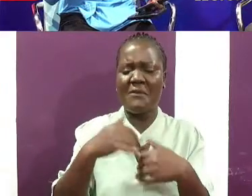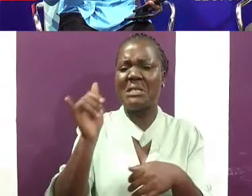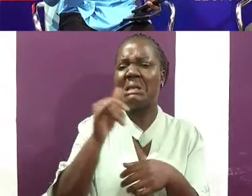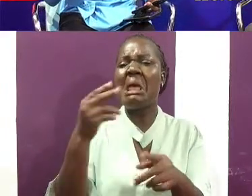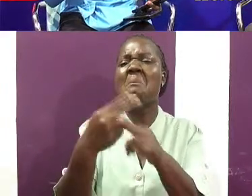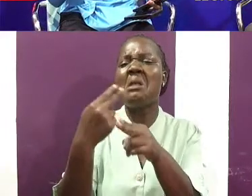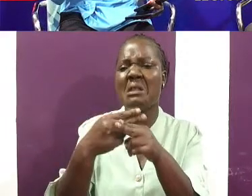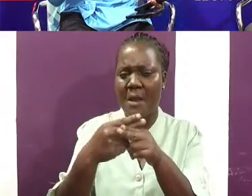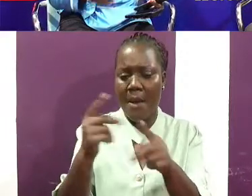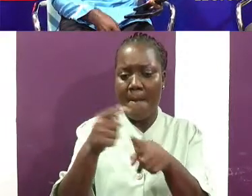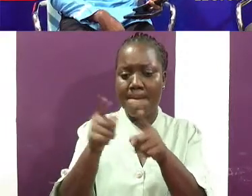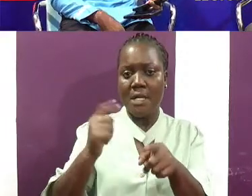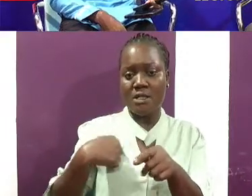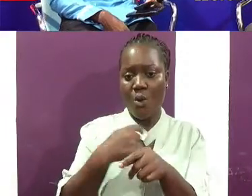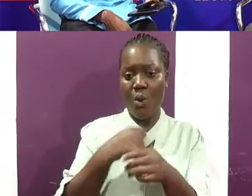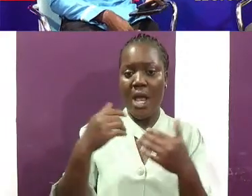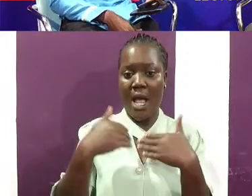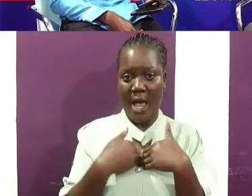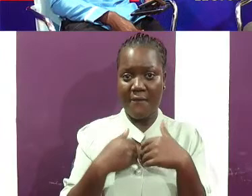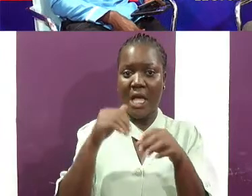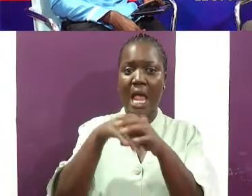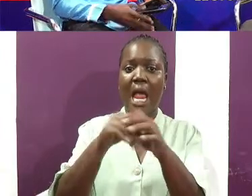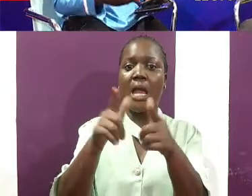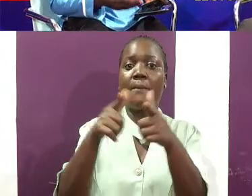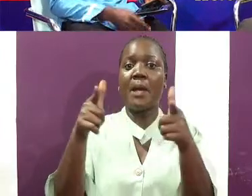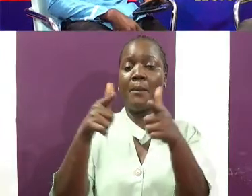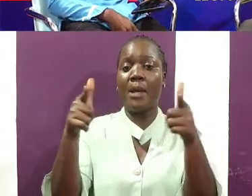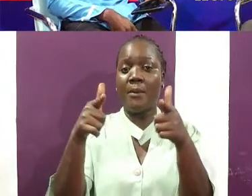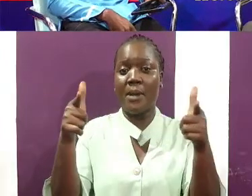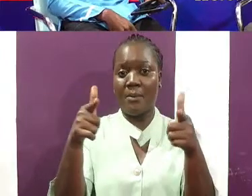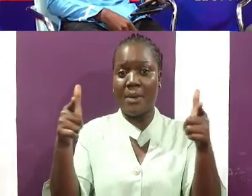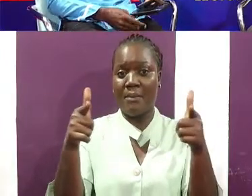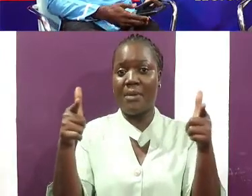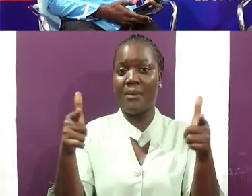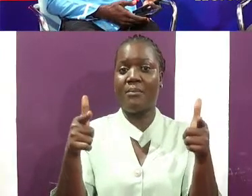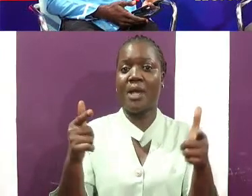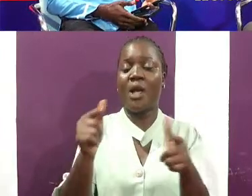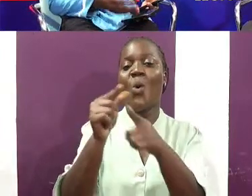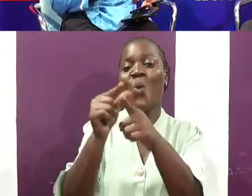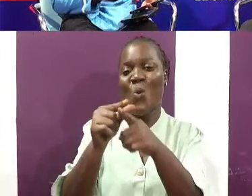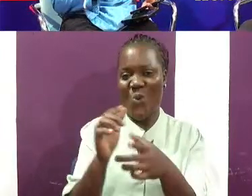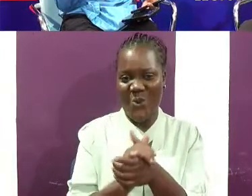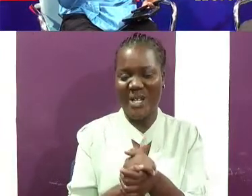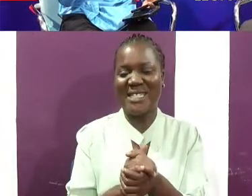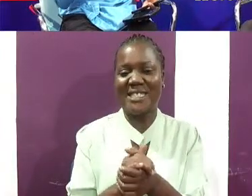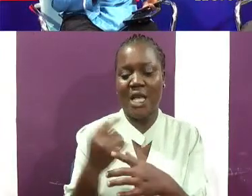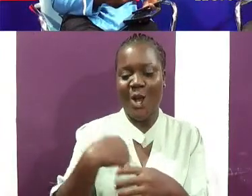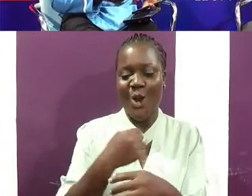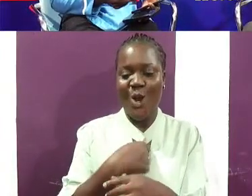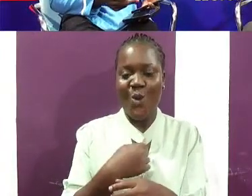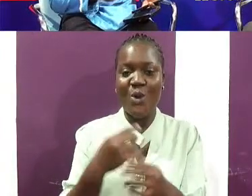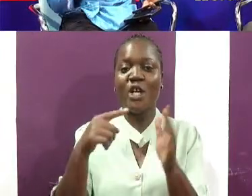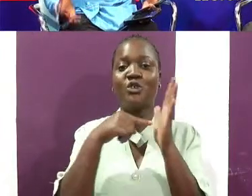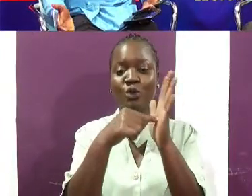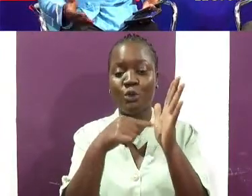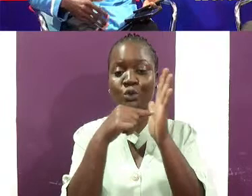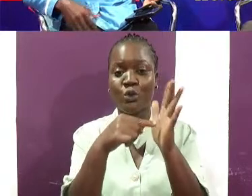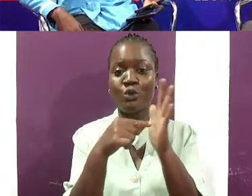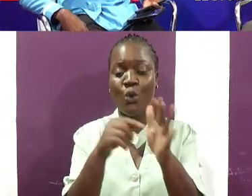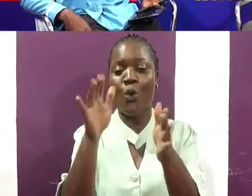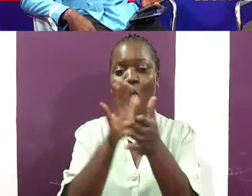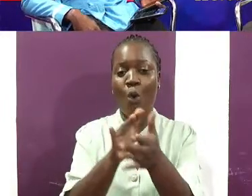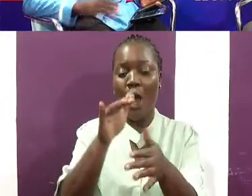digital lectureship won sabe tu aka jume die na ye die no e wo Twitter nso so yes to me on Facebook Chariot TV and Church of Christ